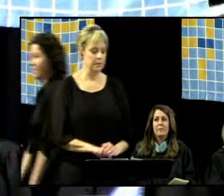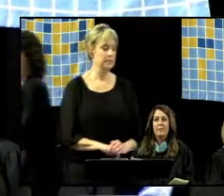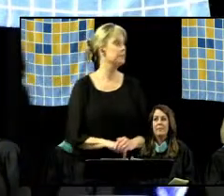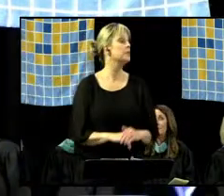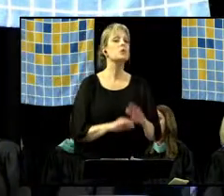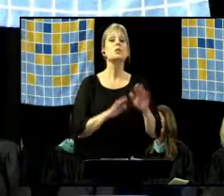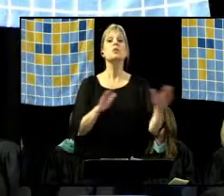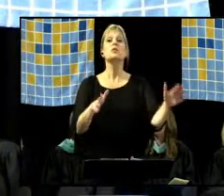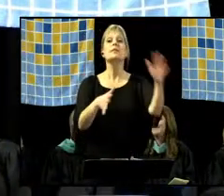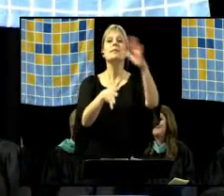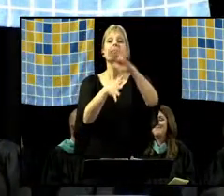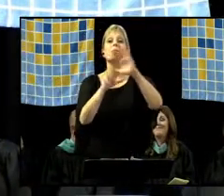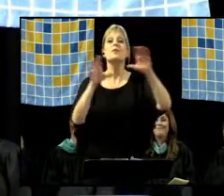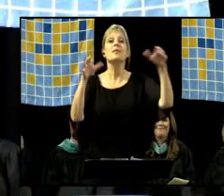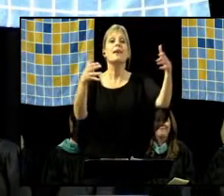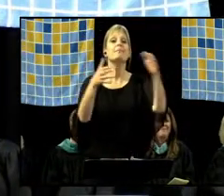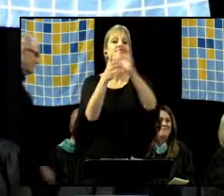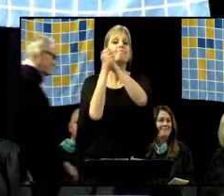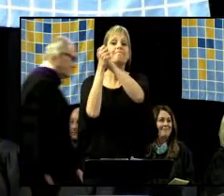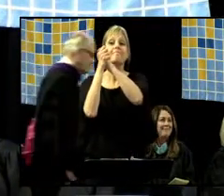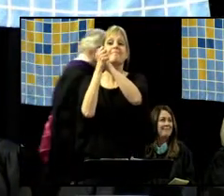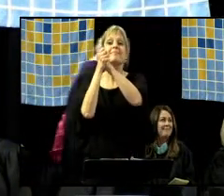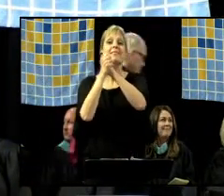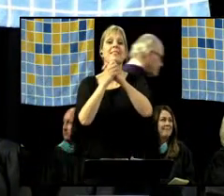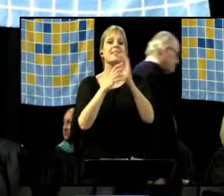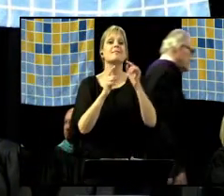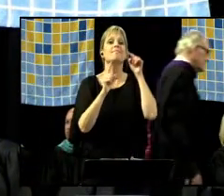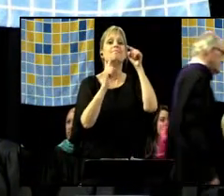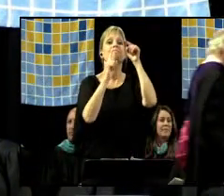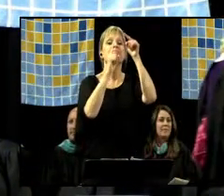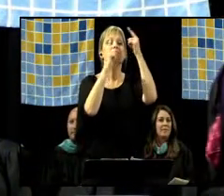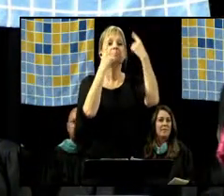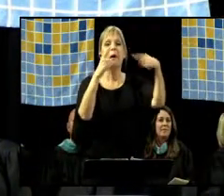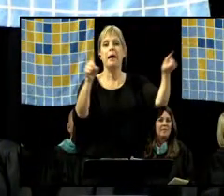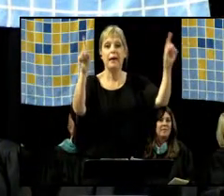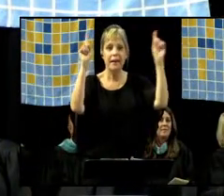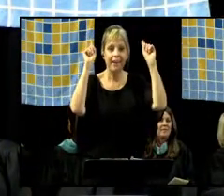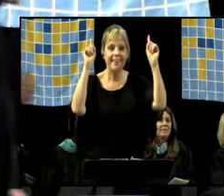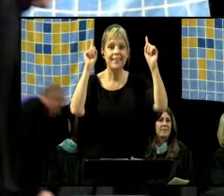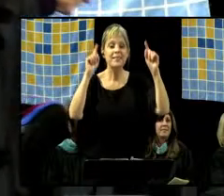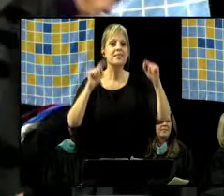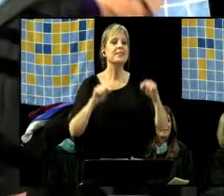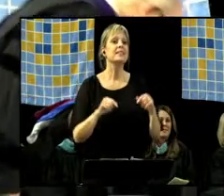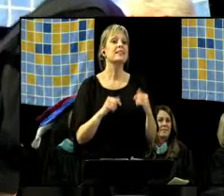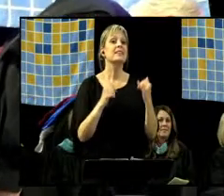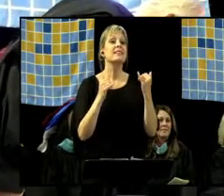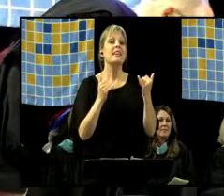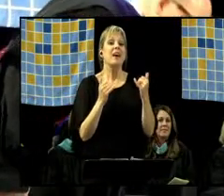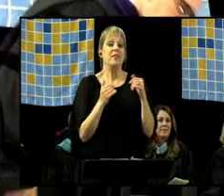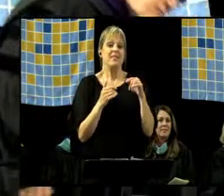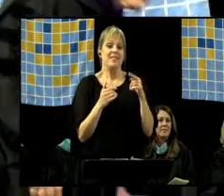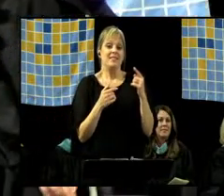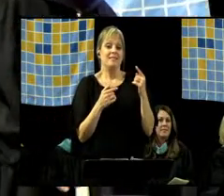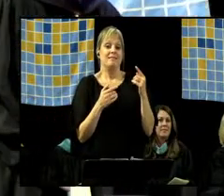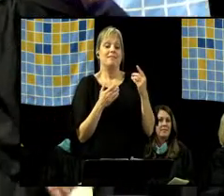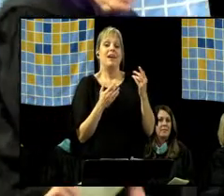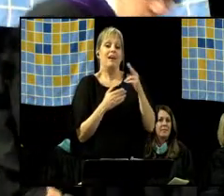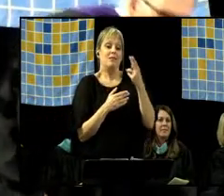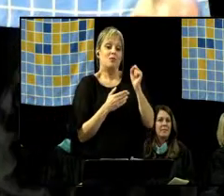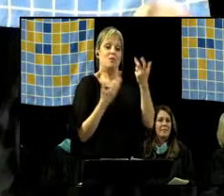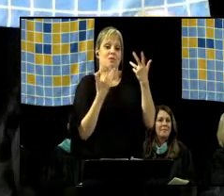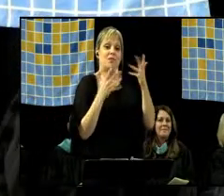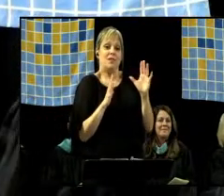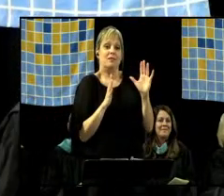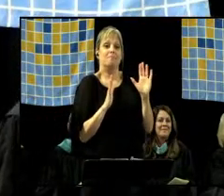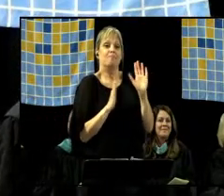our seniors. Congratulations on reaching this milestone in your life. While this day closes your high school